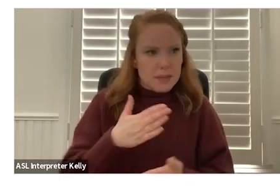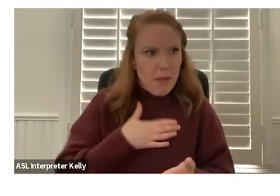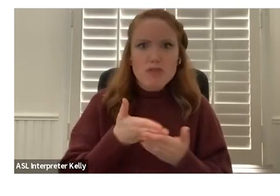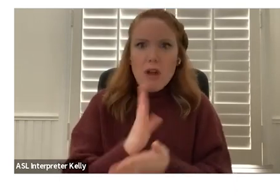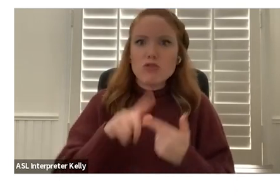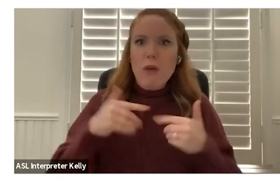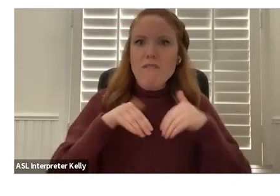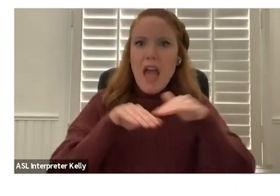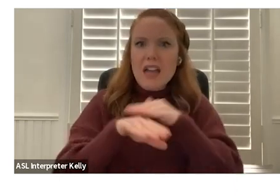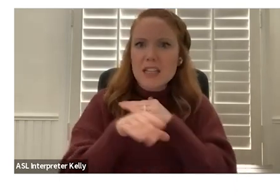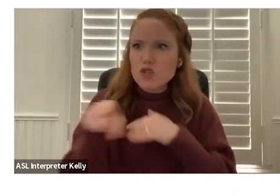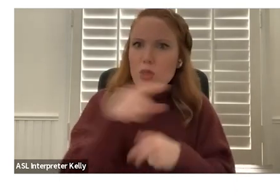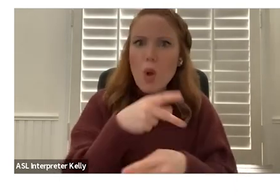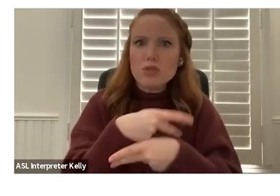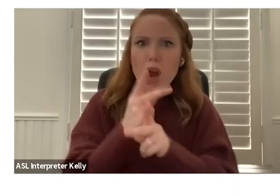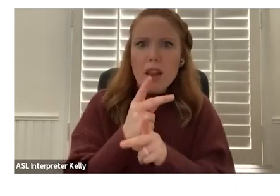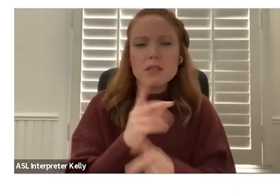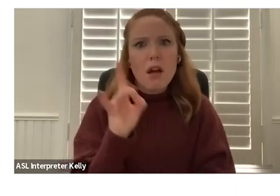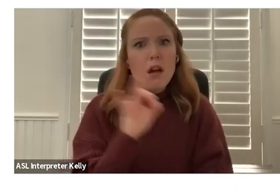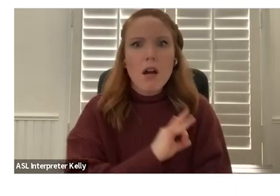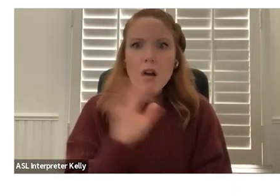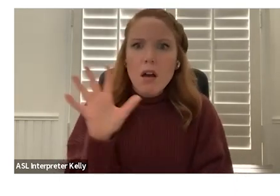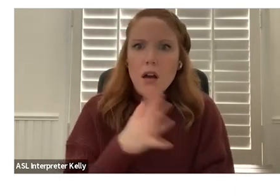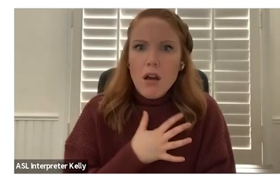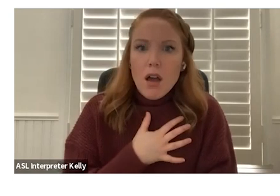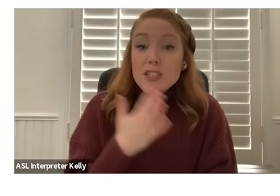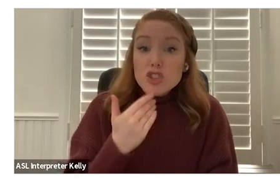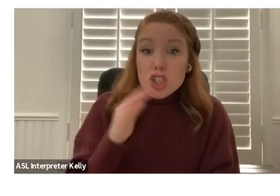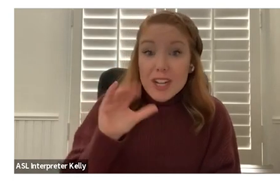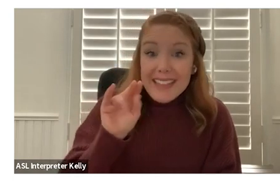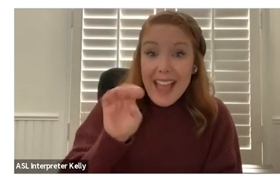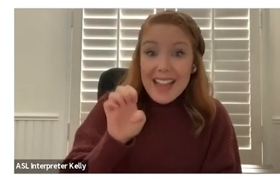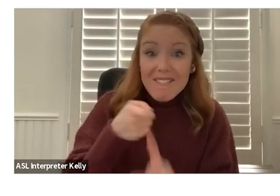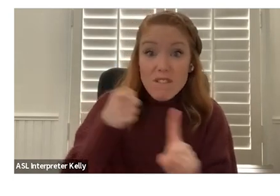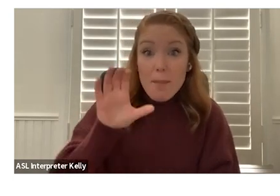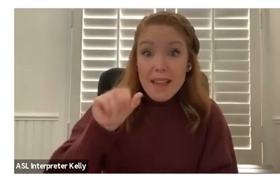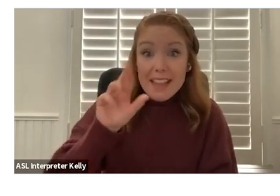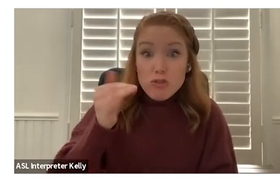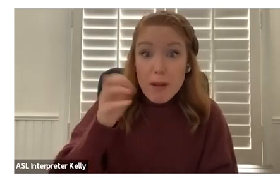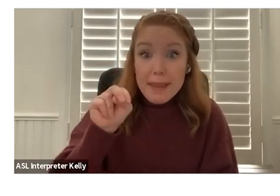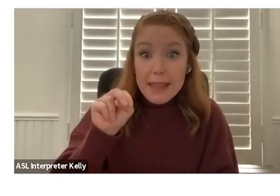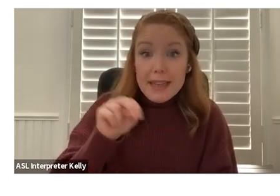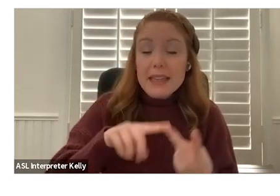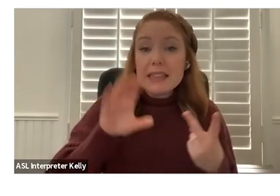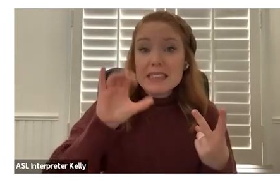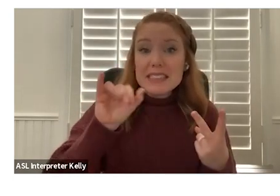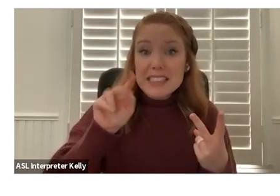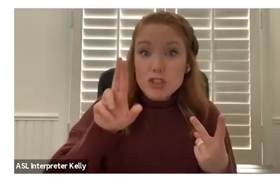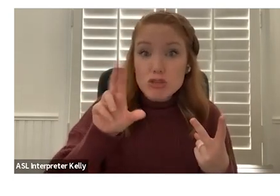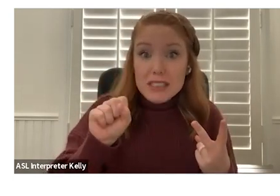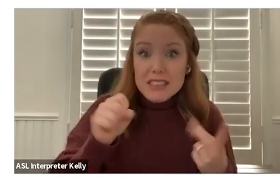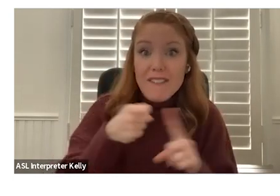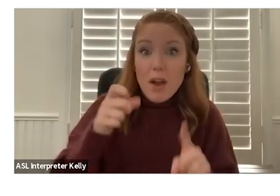consumption, and also the divorcing us from the processes that allow us to have access to these commodities as